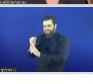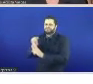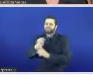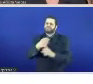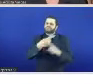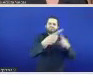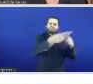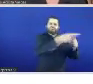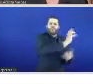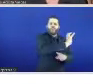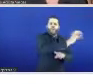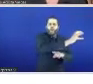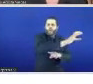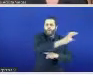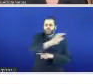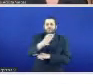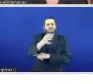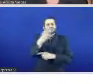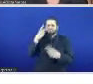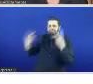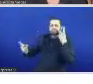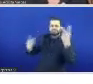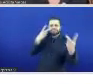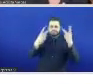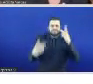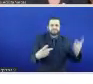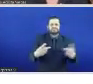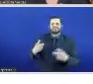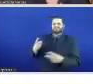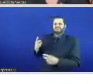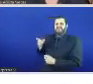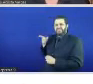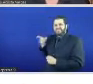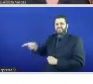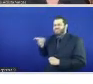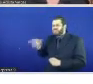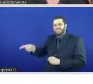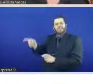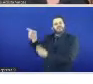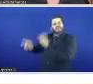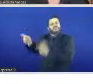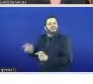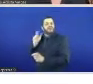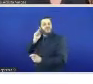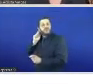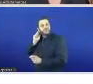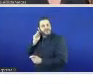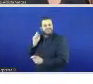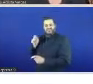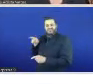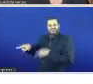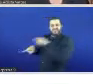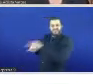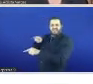are working in climate justice and defending land and minerals have been attacked, women who are working on